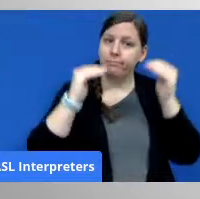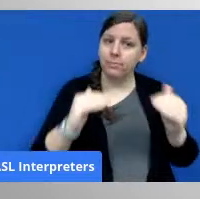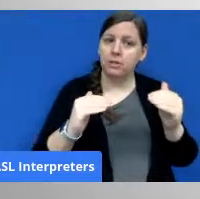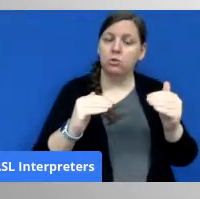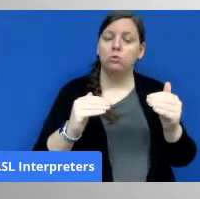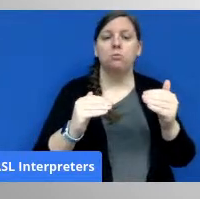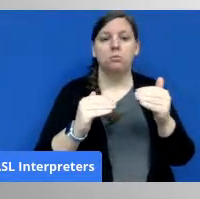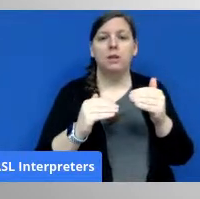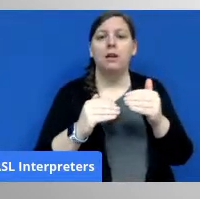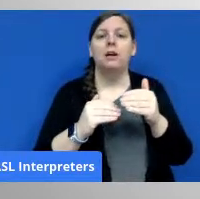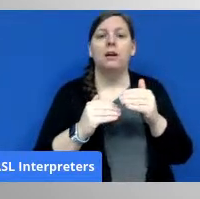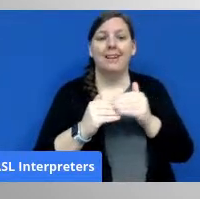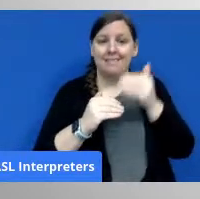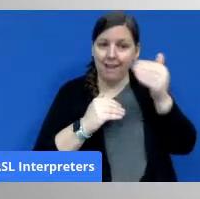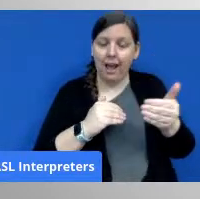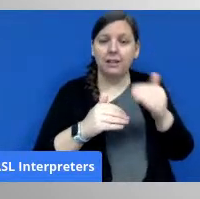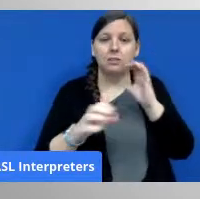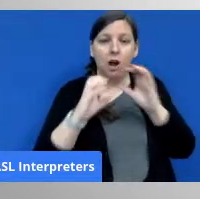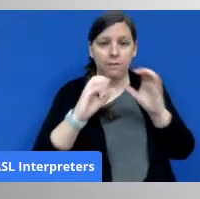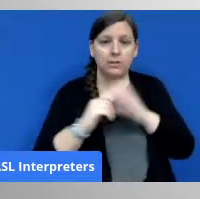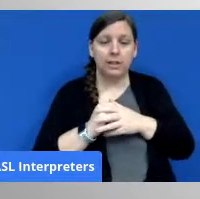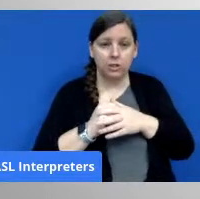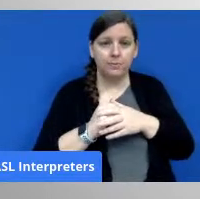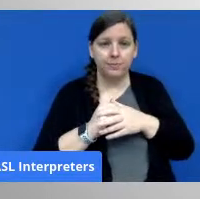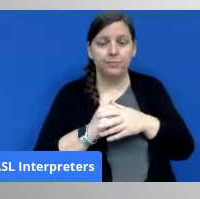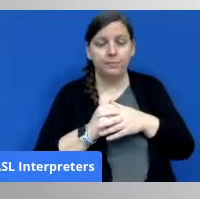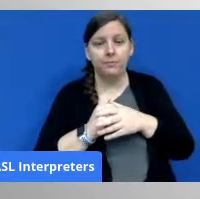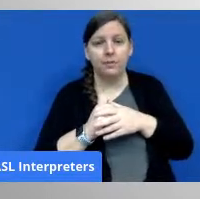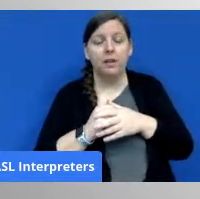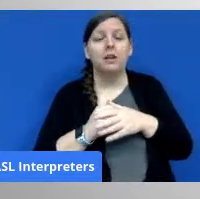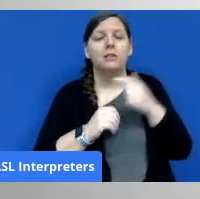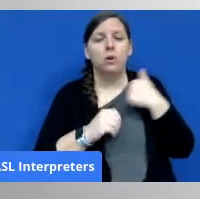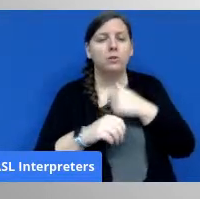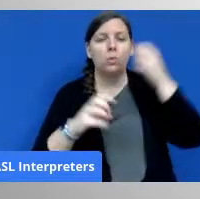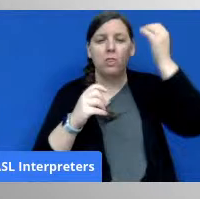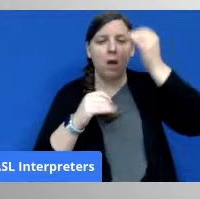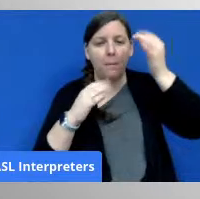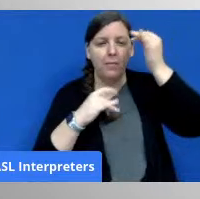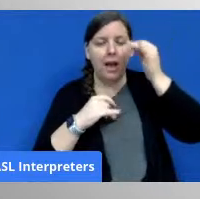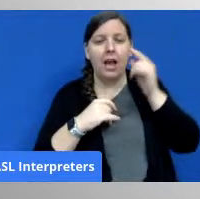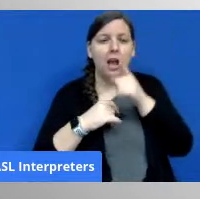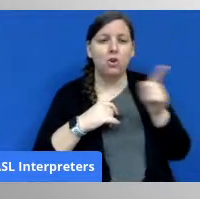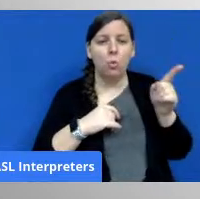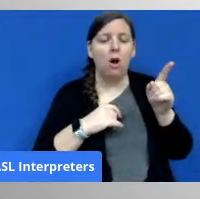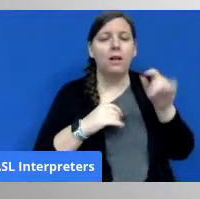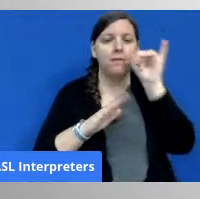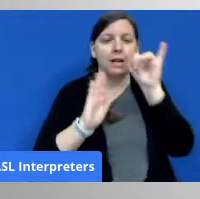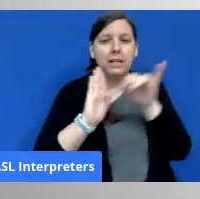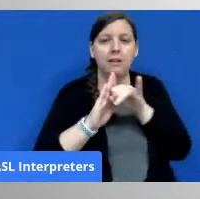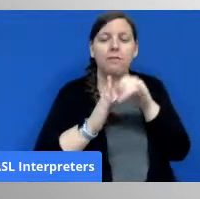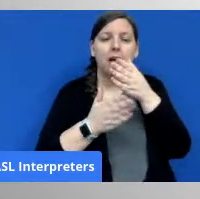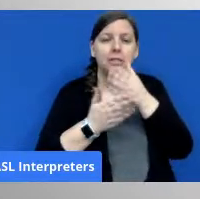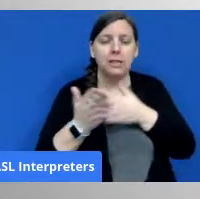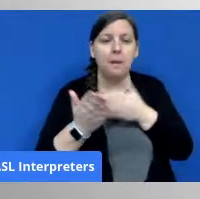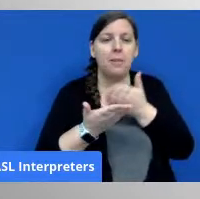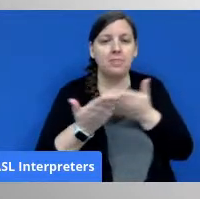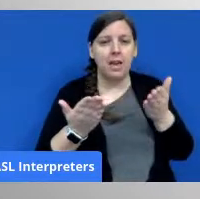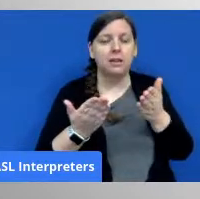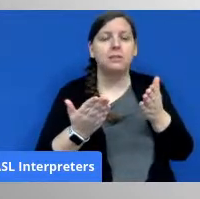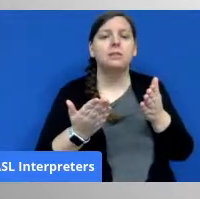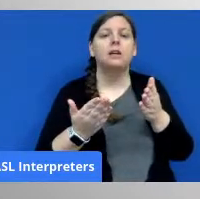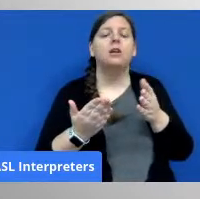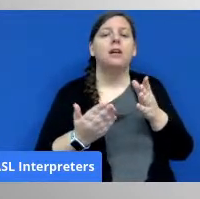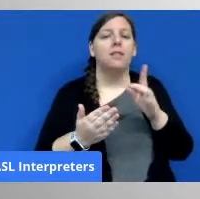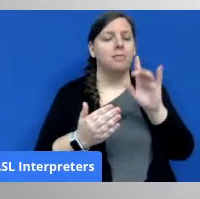slide. So as we've thought about this, and you all have identified some things that really stood out to